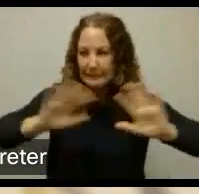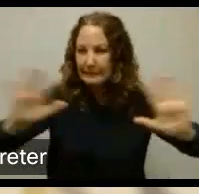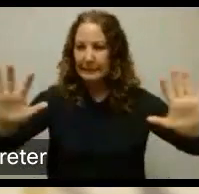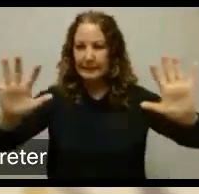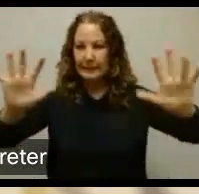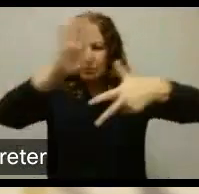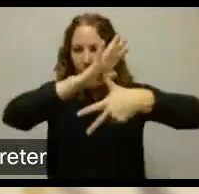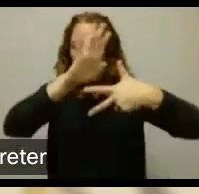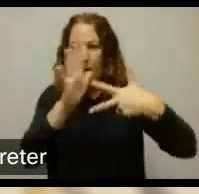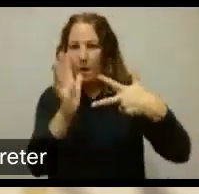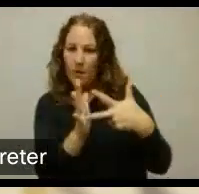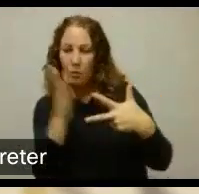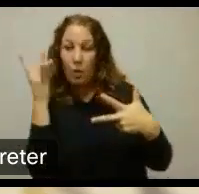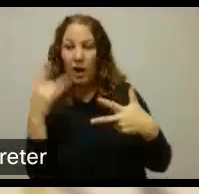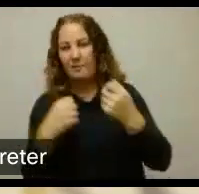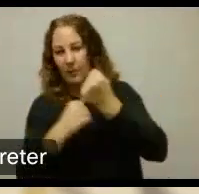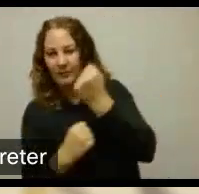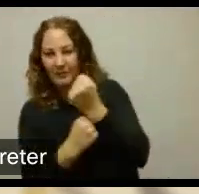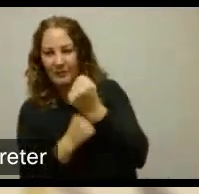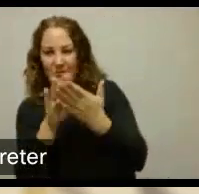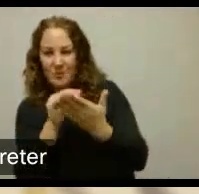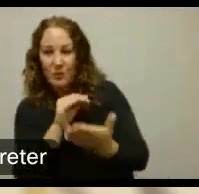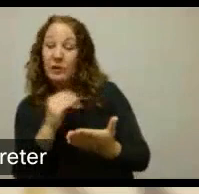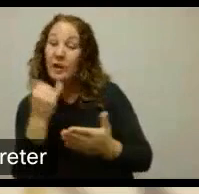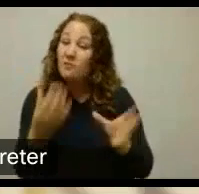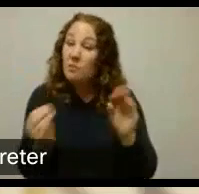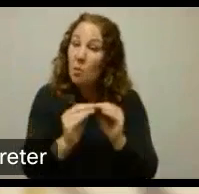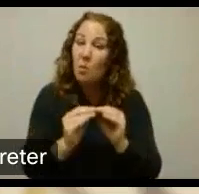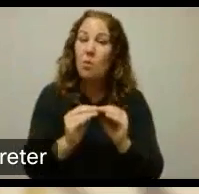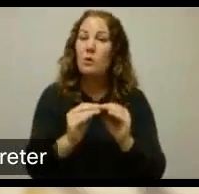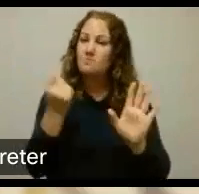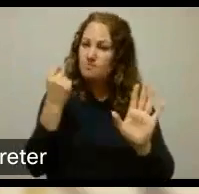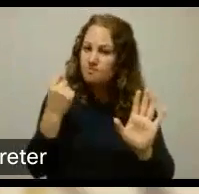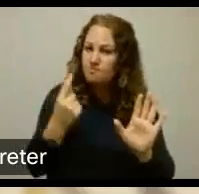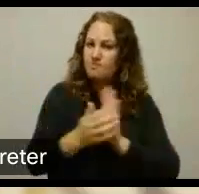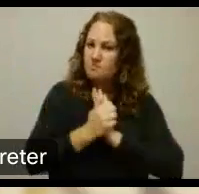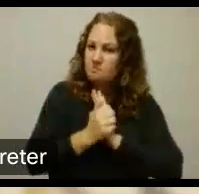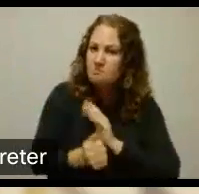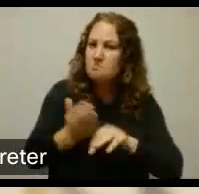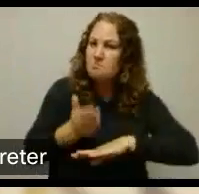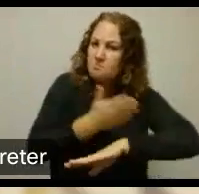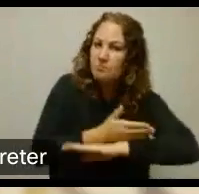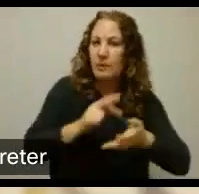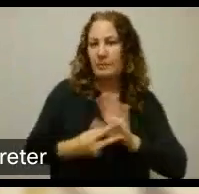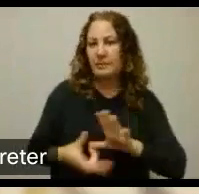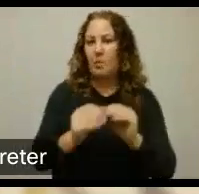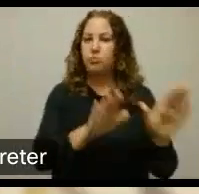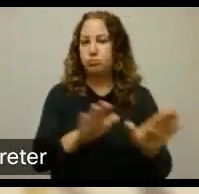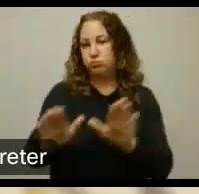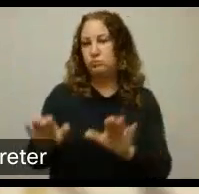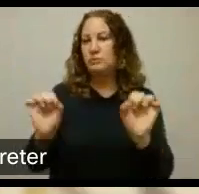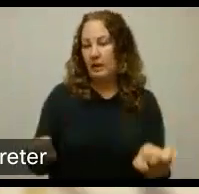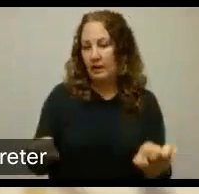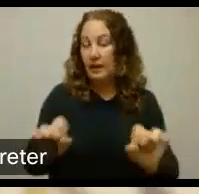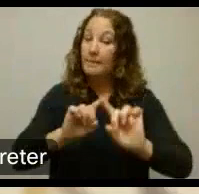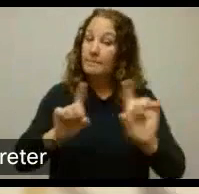lay a foundation. As you get more and more comfortable with this skill, you might relax a bit more as well. But